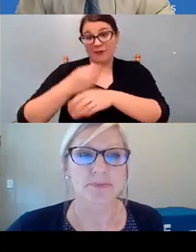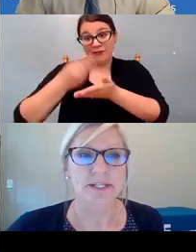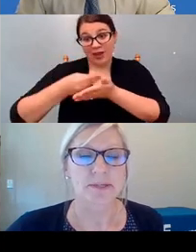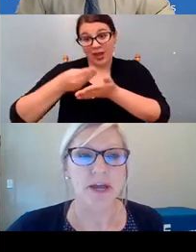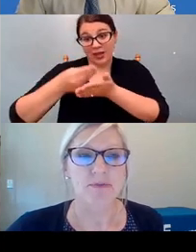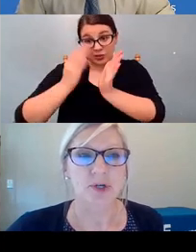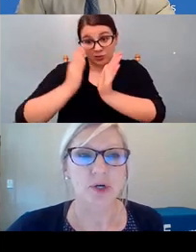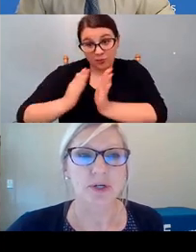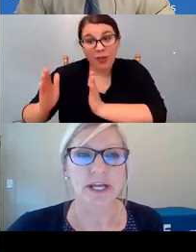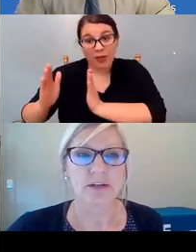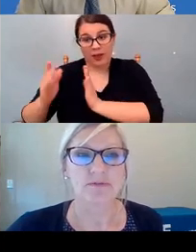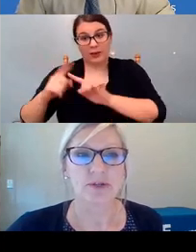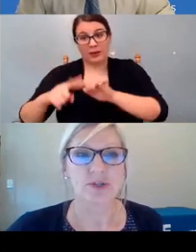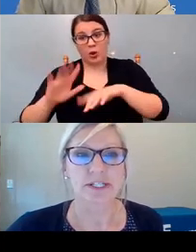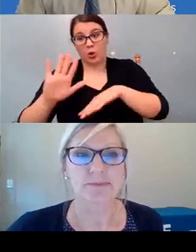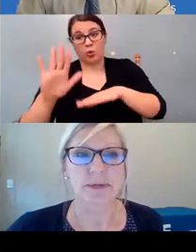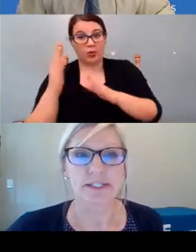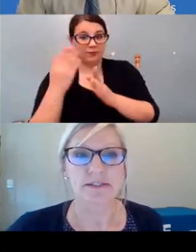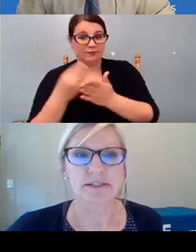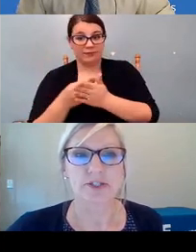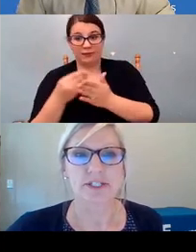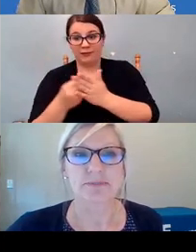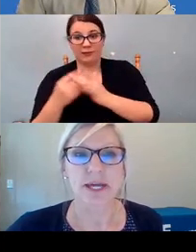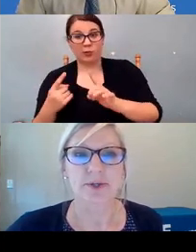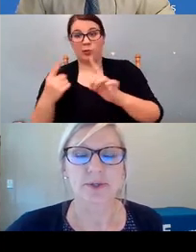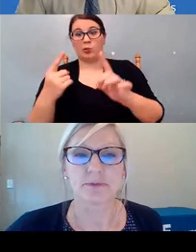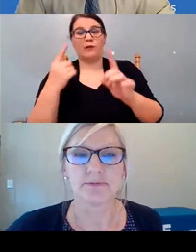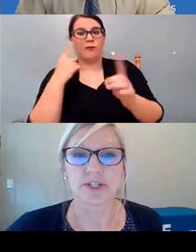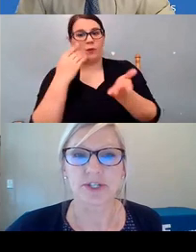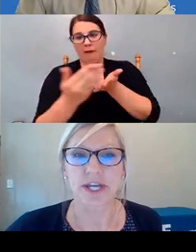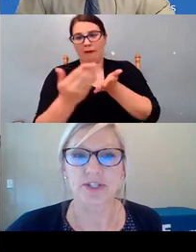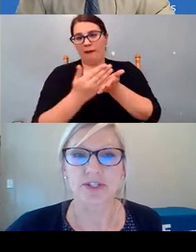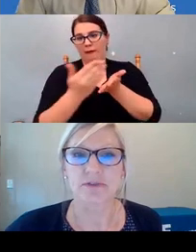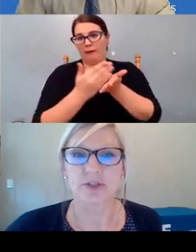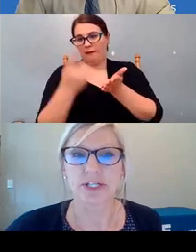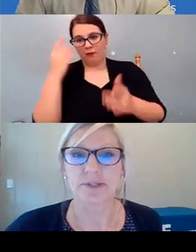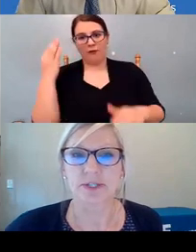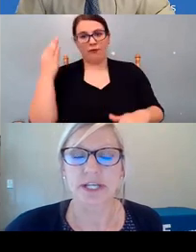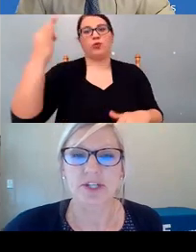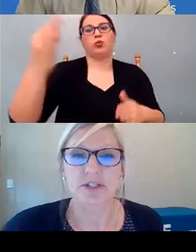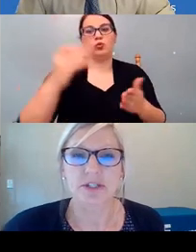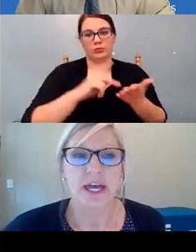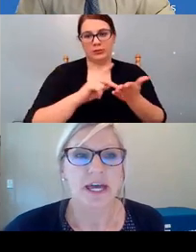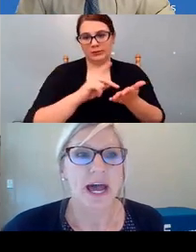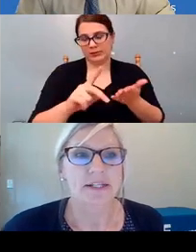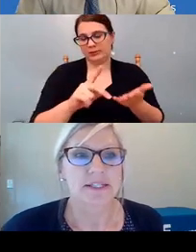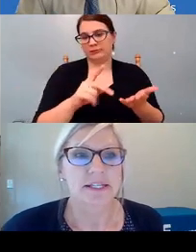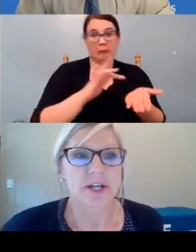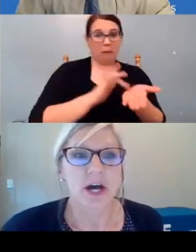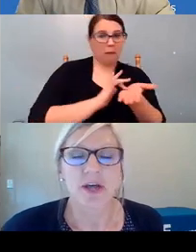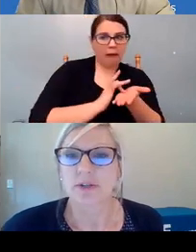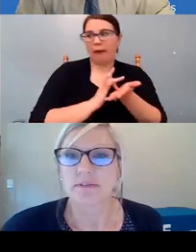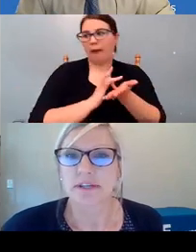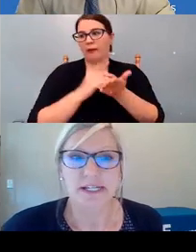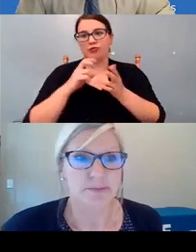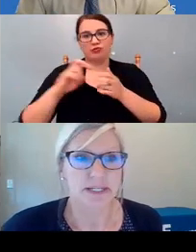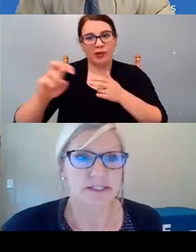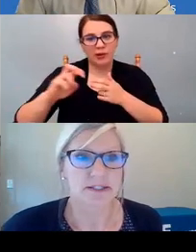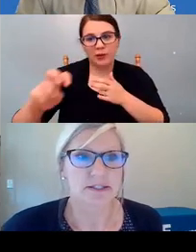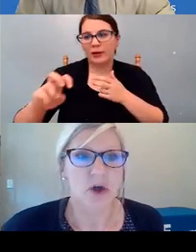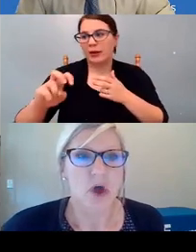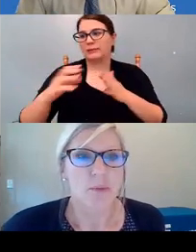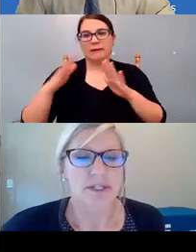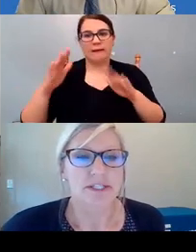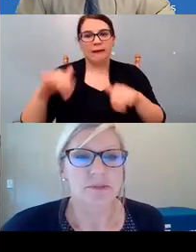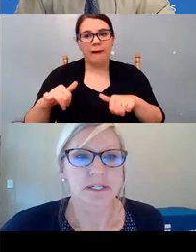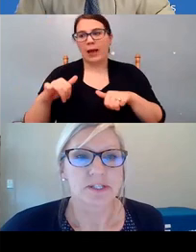goals to pay for current and future expenses such as medical, education, transportation, housing, and other living